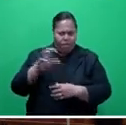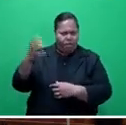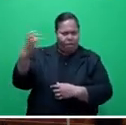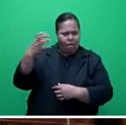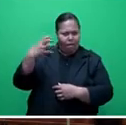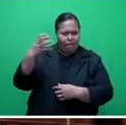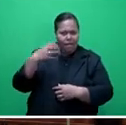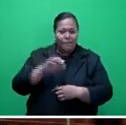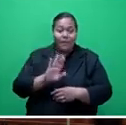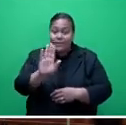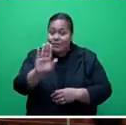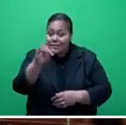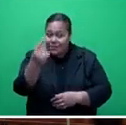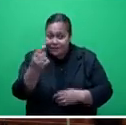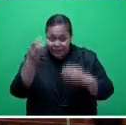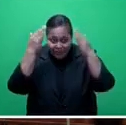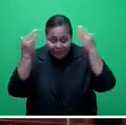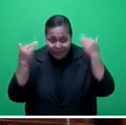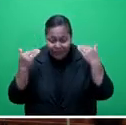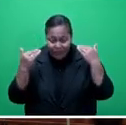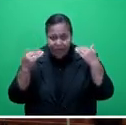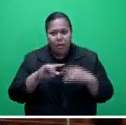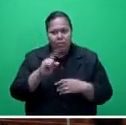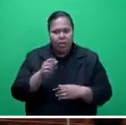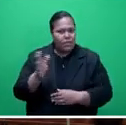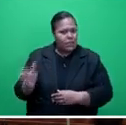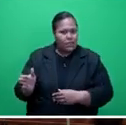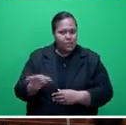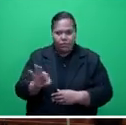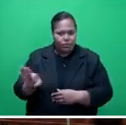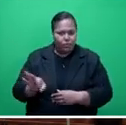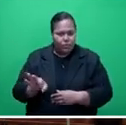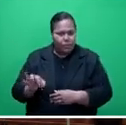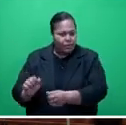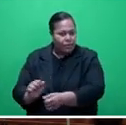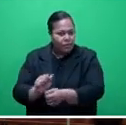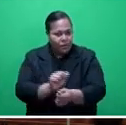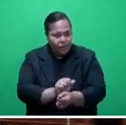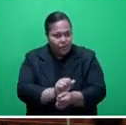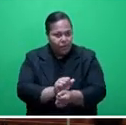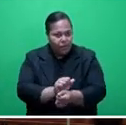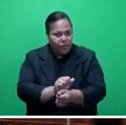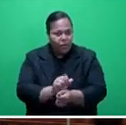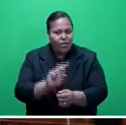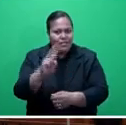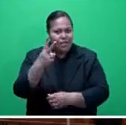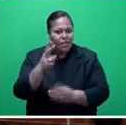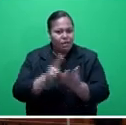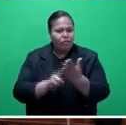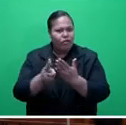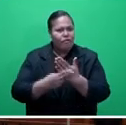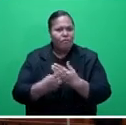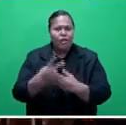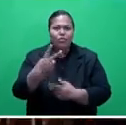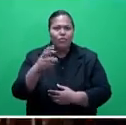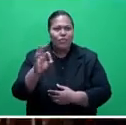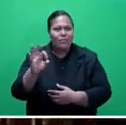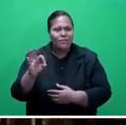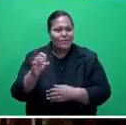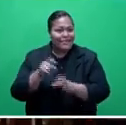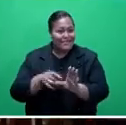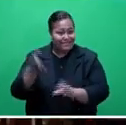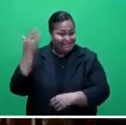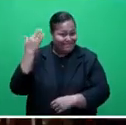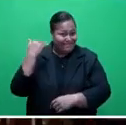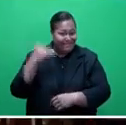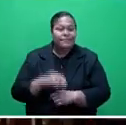been taken to task for the events that transpired on the 2nd of November 2000 up at camp." The